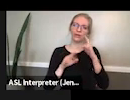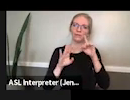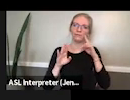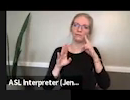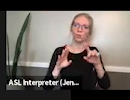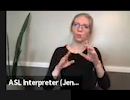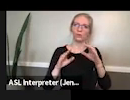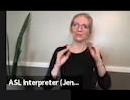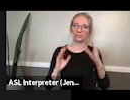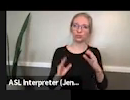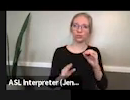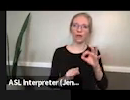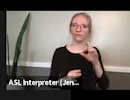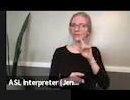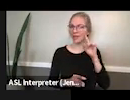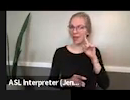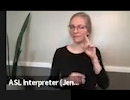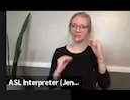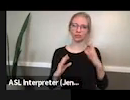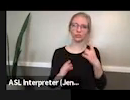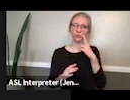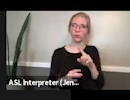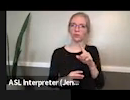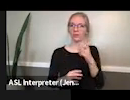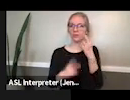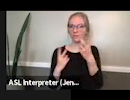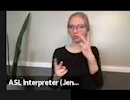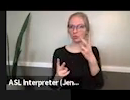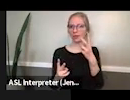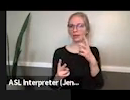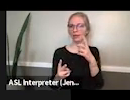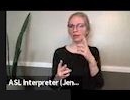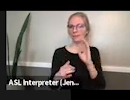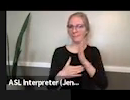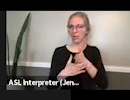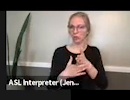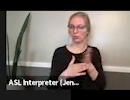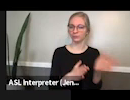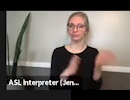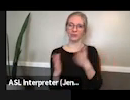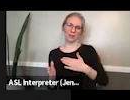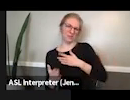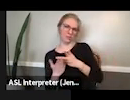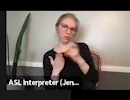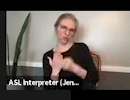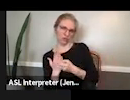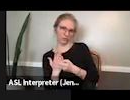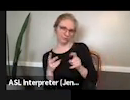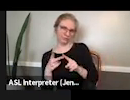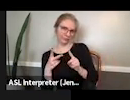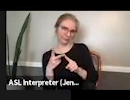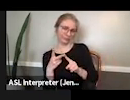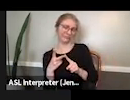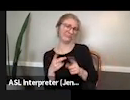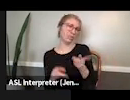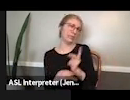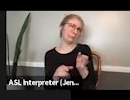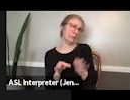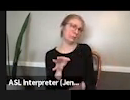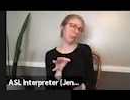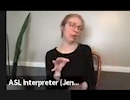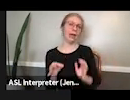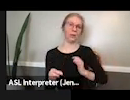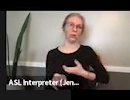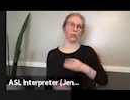deaf and teachers of the visually impaired. And then my project. To keep it simple, our website is